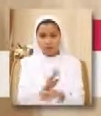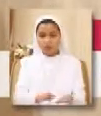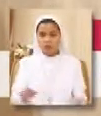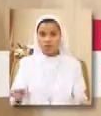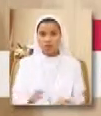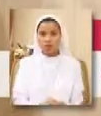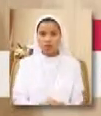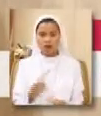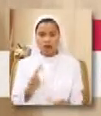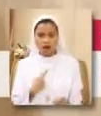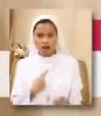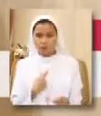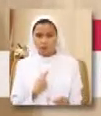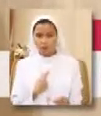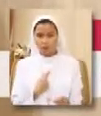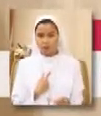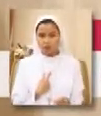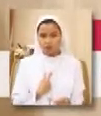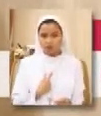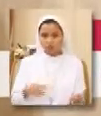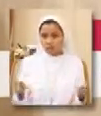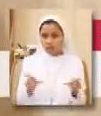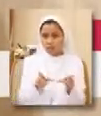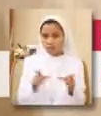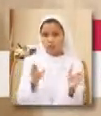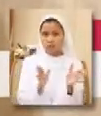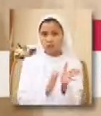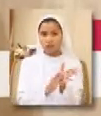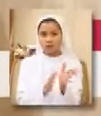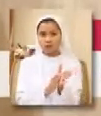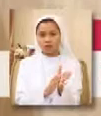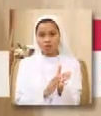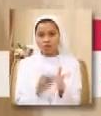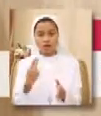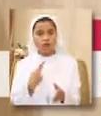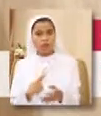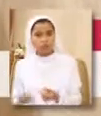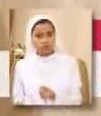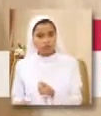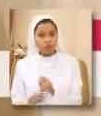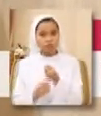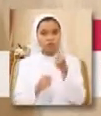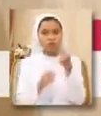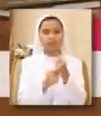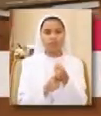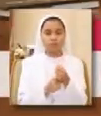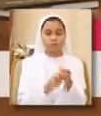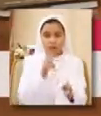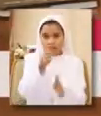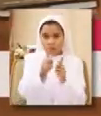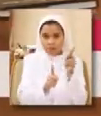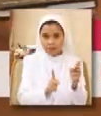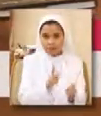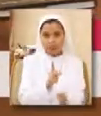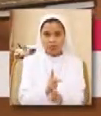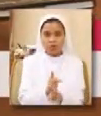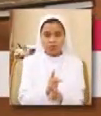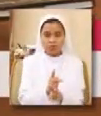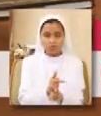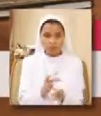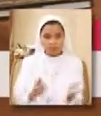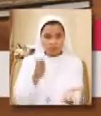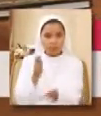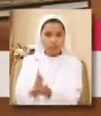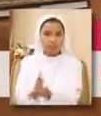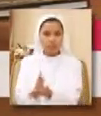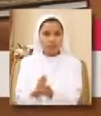Every day. They're fed, and we have a little school. Imagine every day, every day feeding. We have a support for that, a grant. The